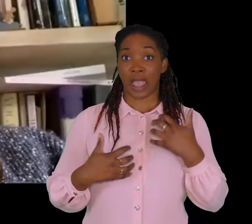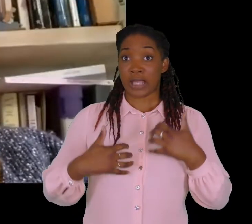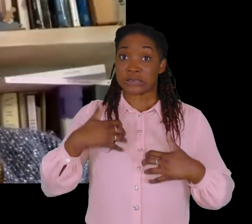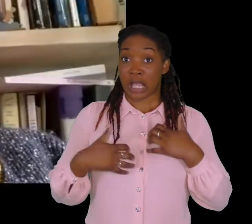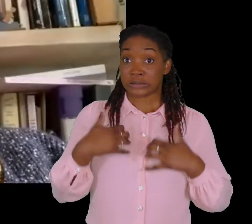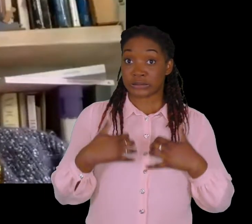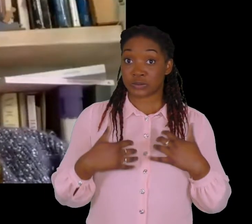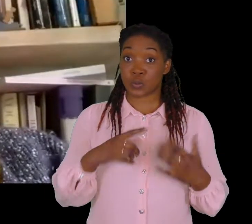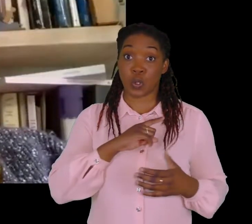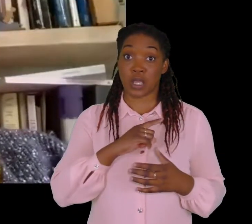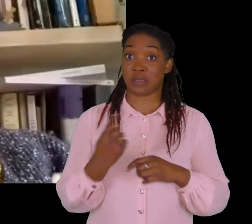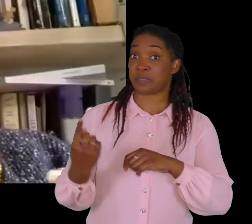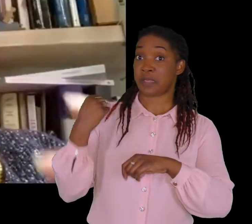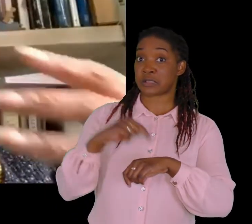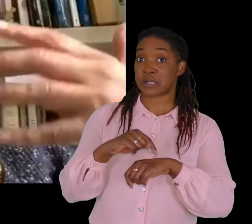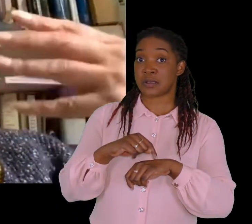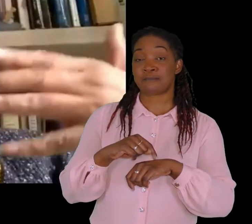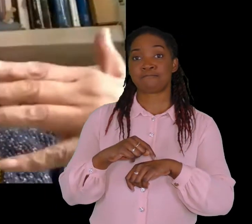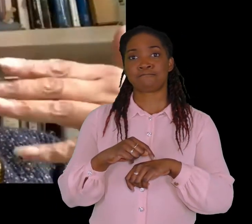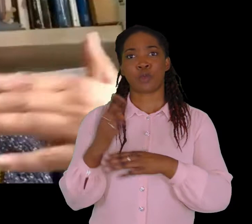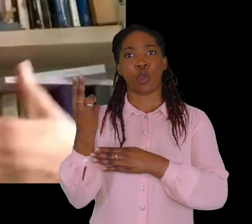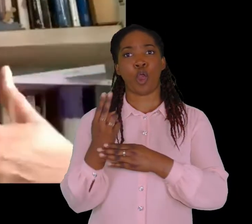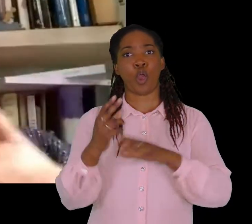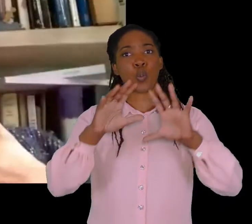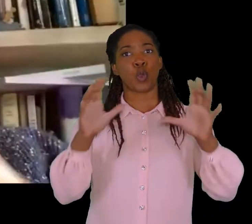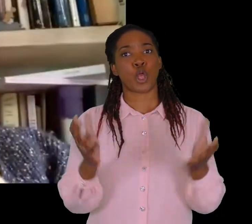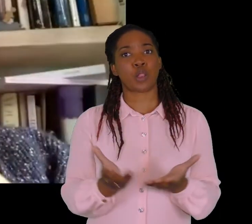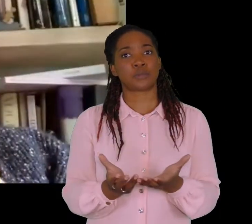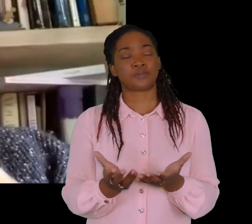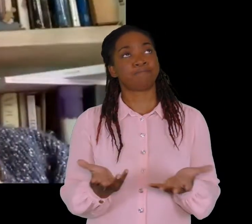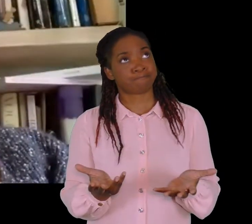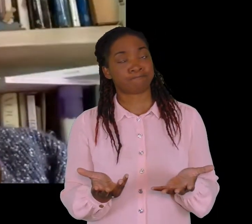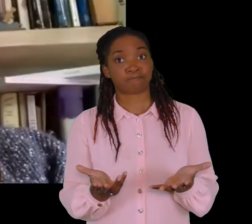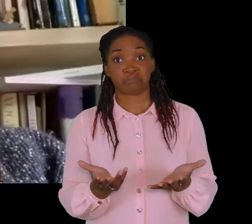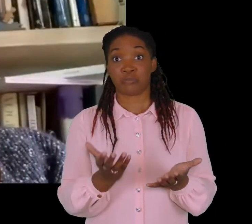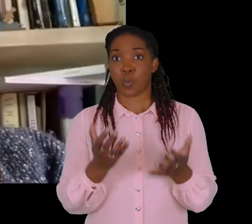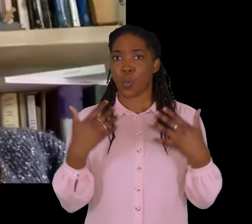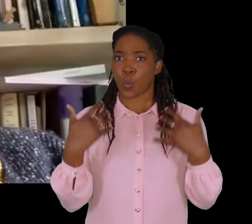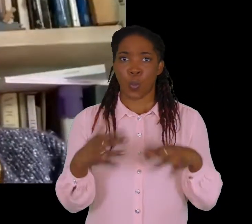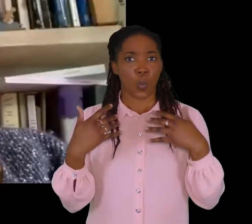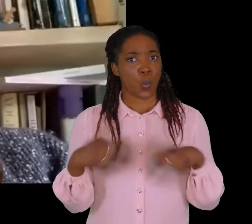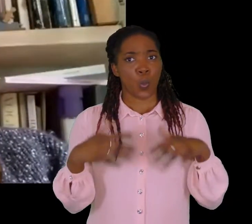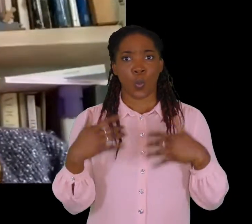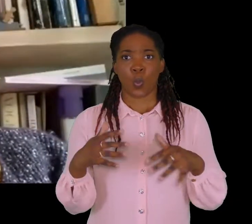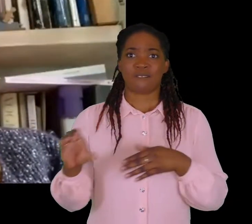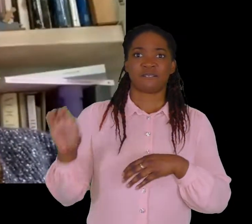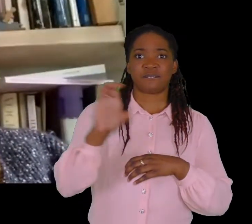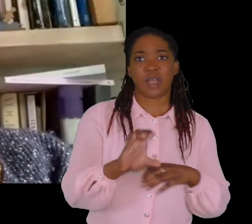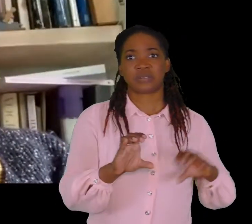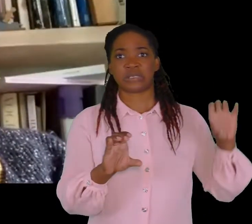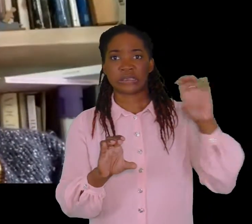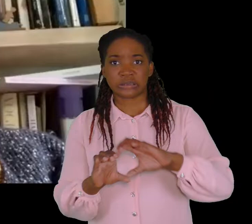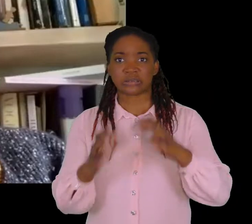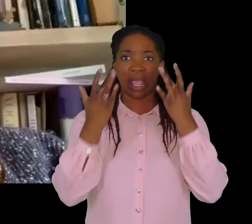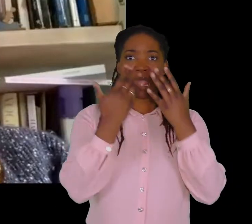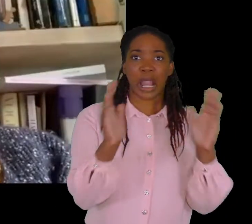was excited, because at that point, the art world was really exceptional with